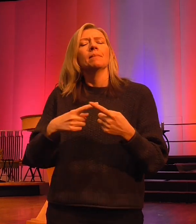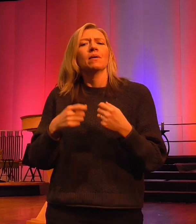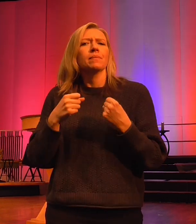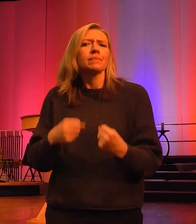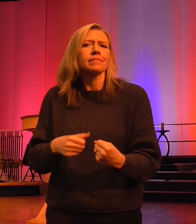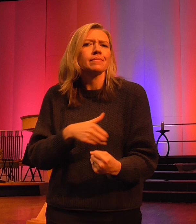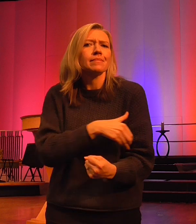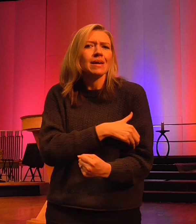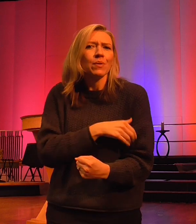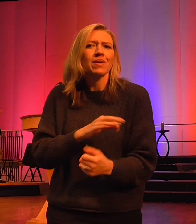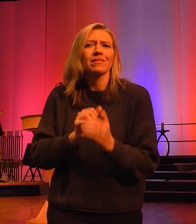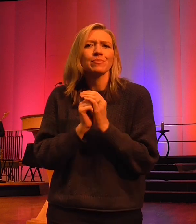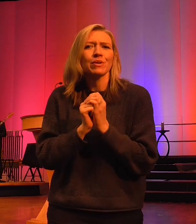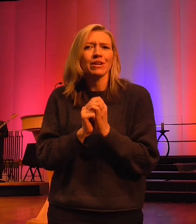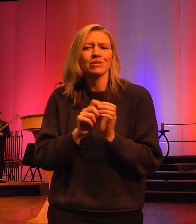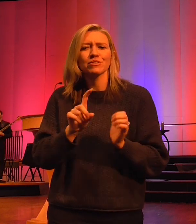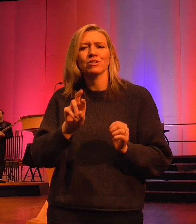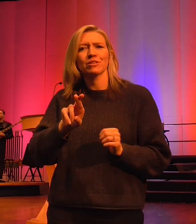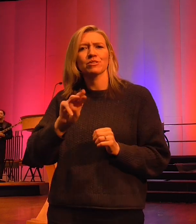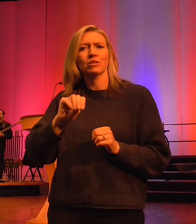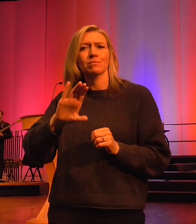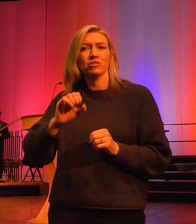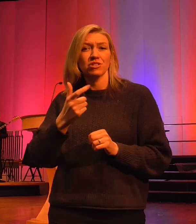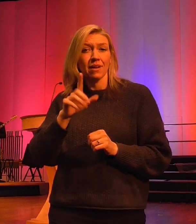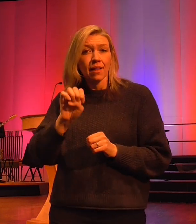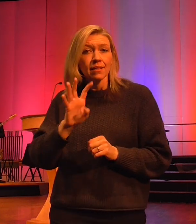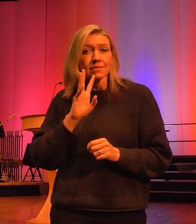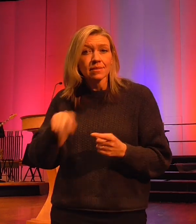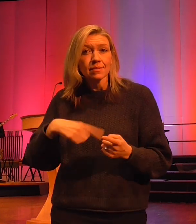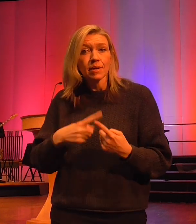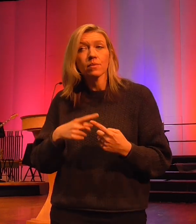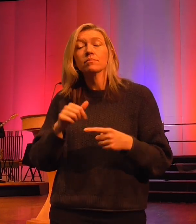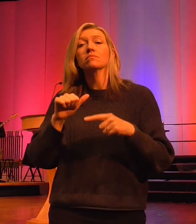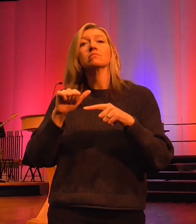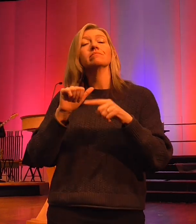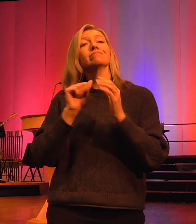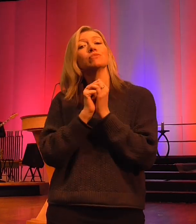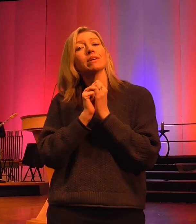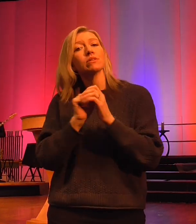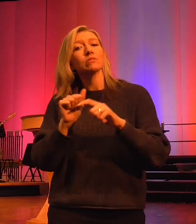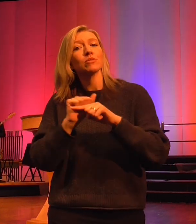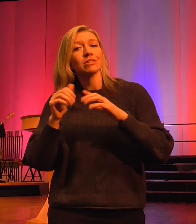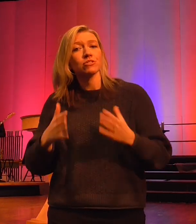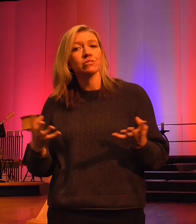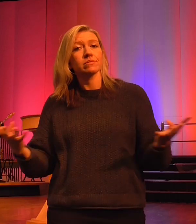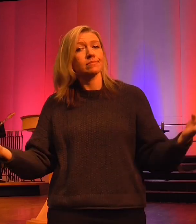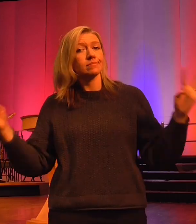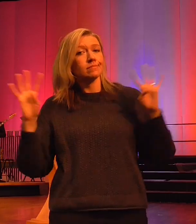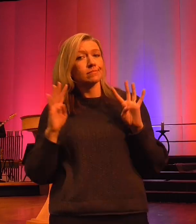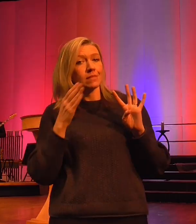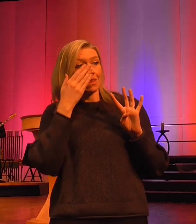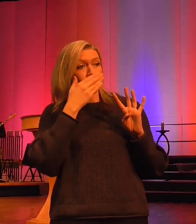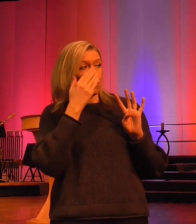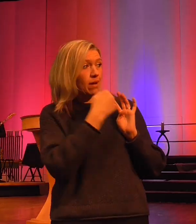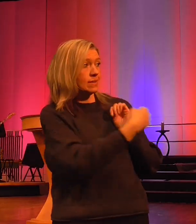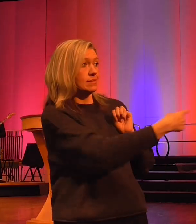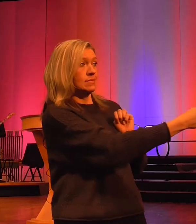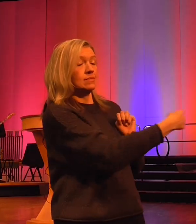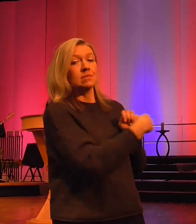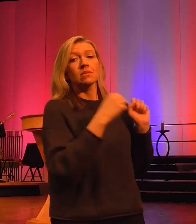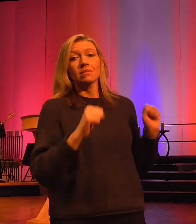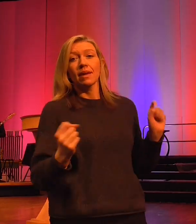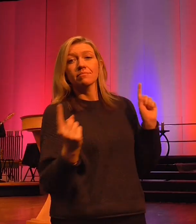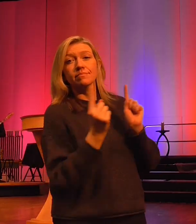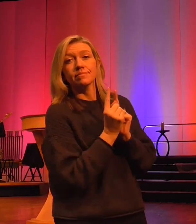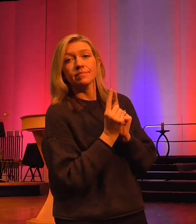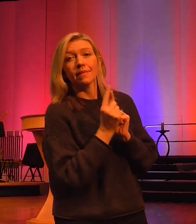Dr. Michelle was talking about, the prayer practitioners are coming down front here, and you can join them for some of that prayer. And you can